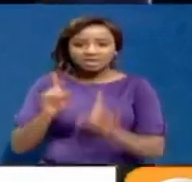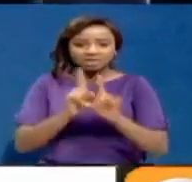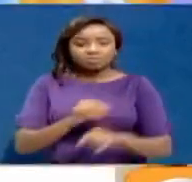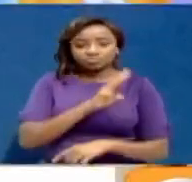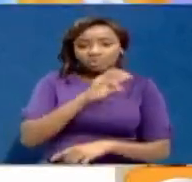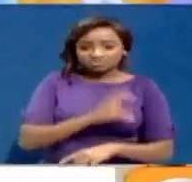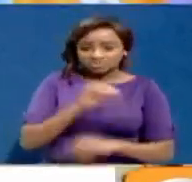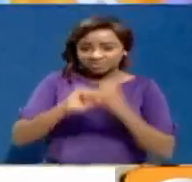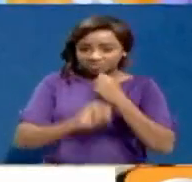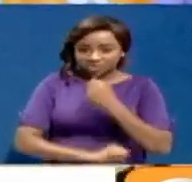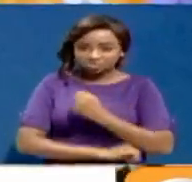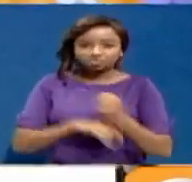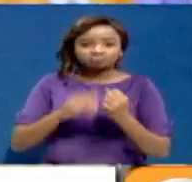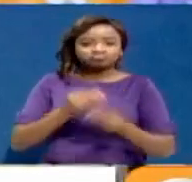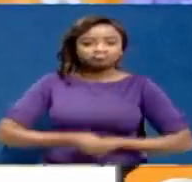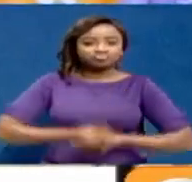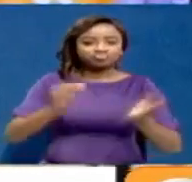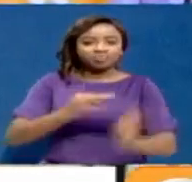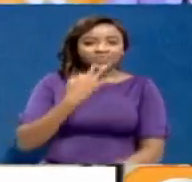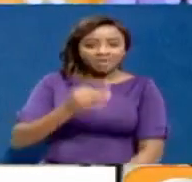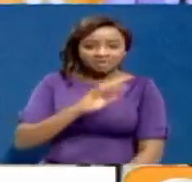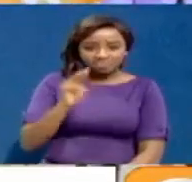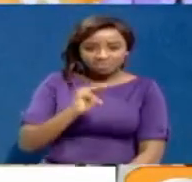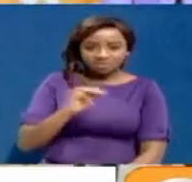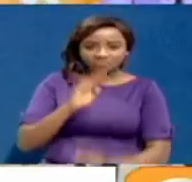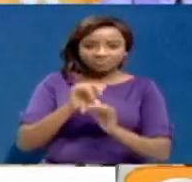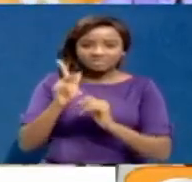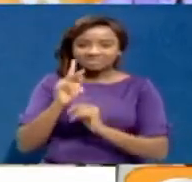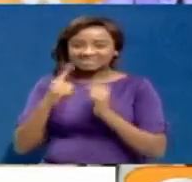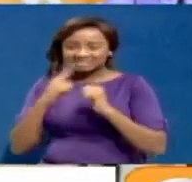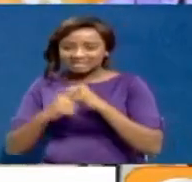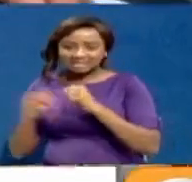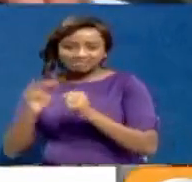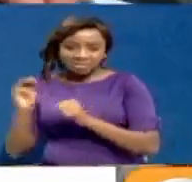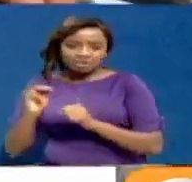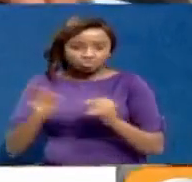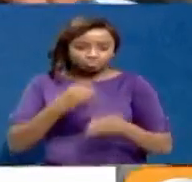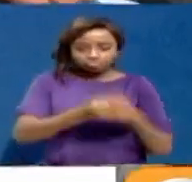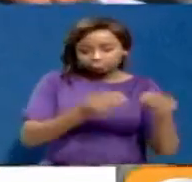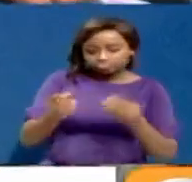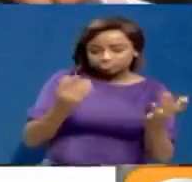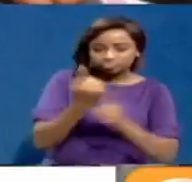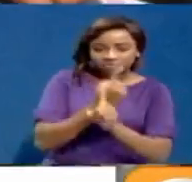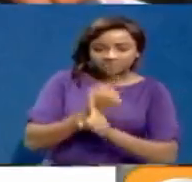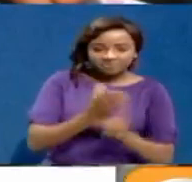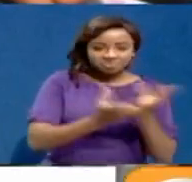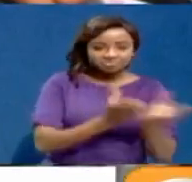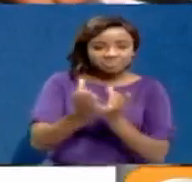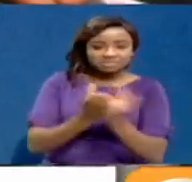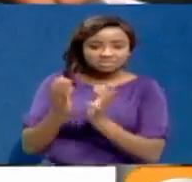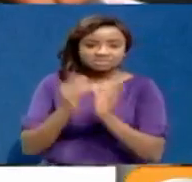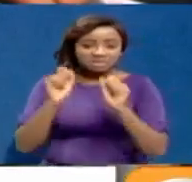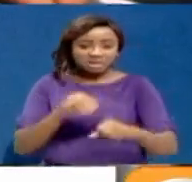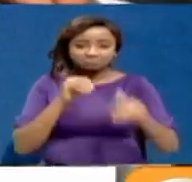Mastercard Foundation have disbursed close to 300 million of the 600 million kitty to small and micro enterprises countrywide, expected